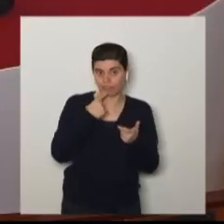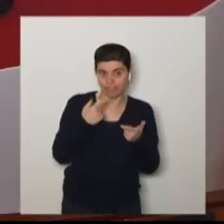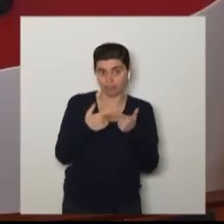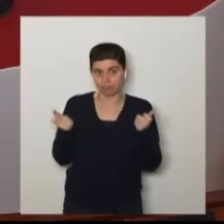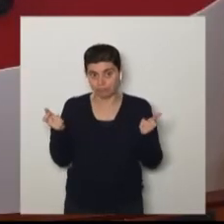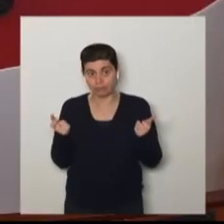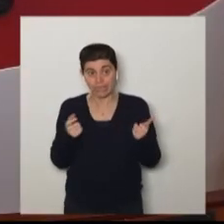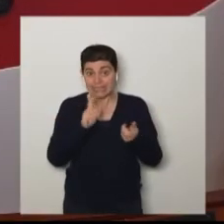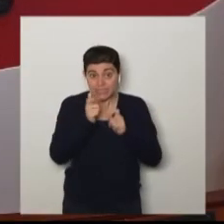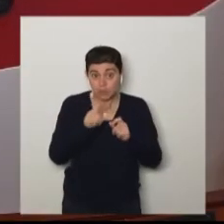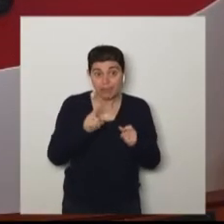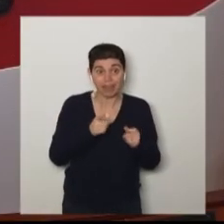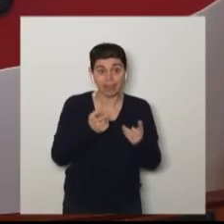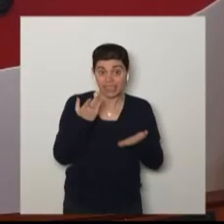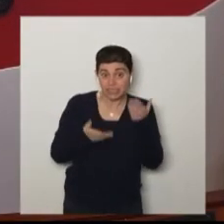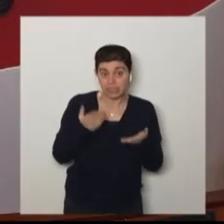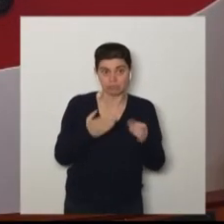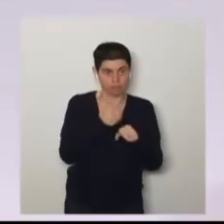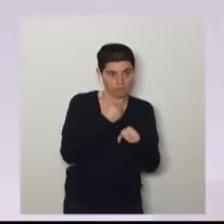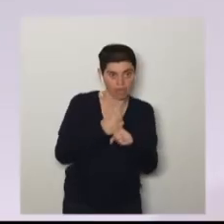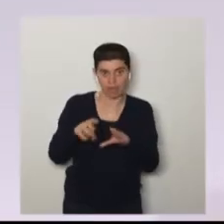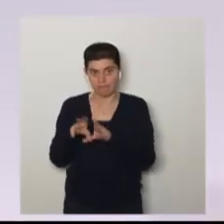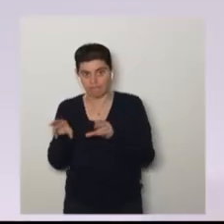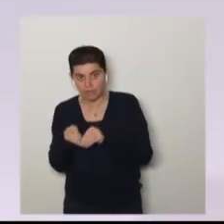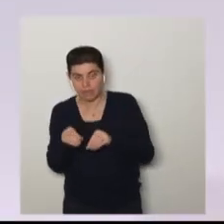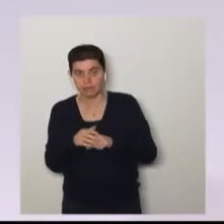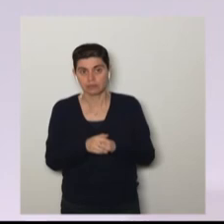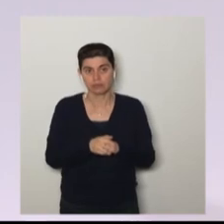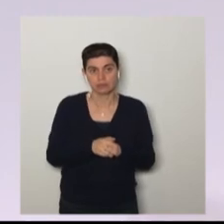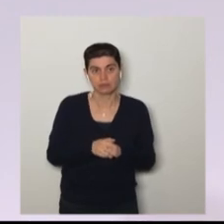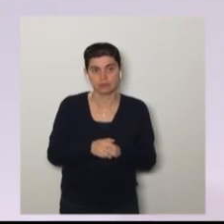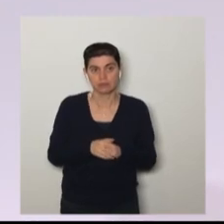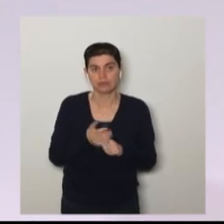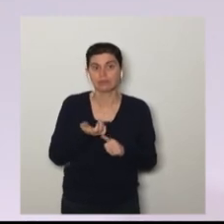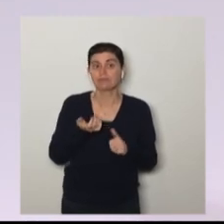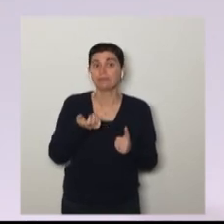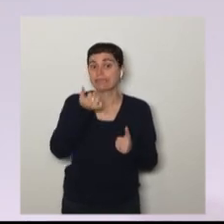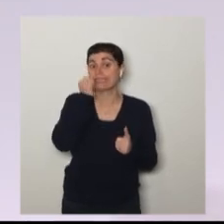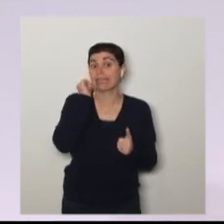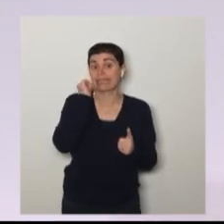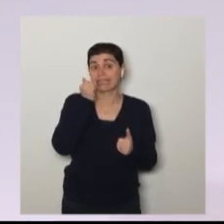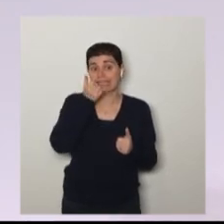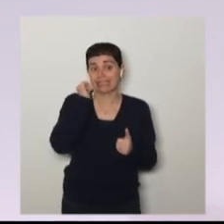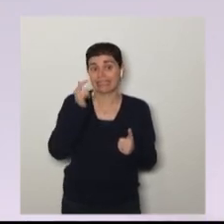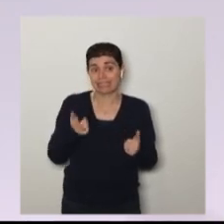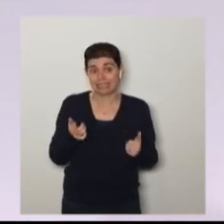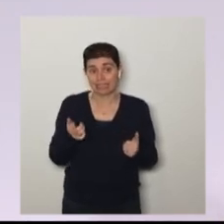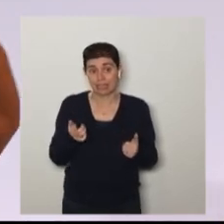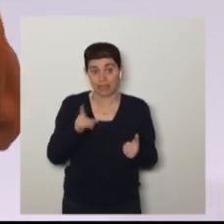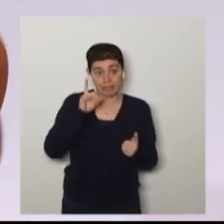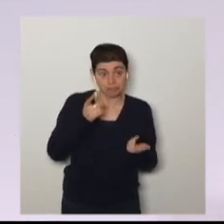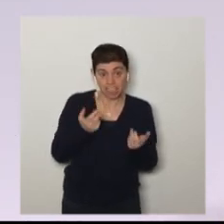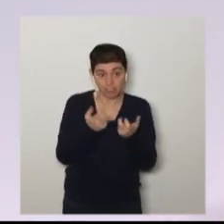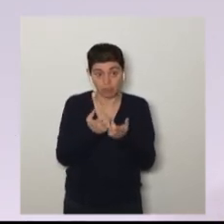caregiving tasks. We had yesterday an example of this mother, diagnosed with breast cancer, single mother, having to